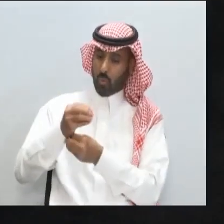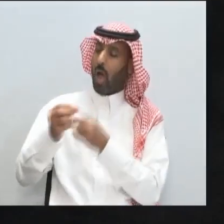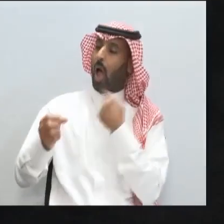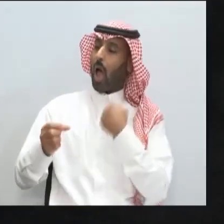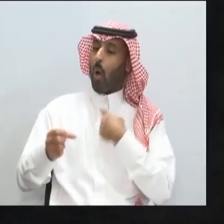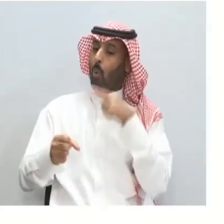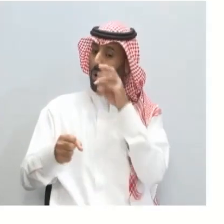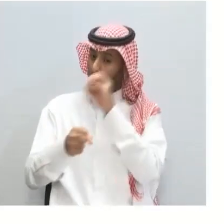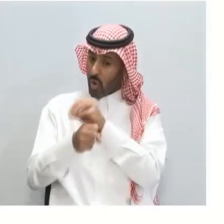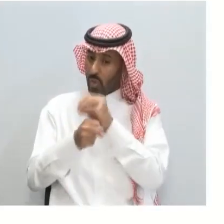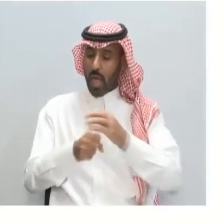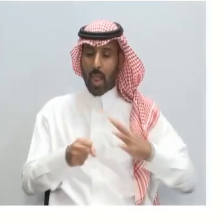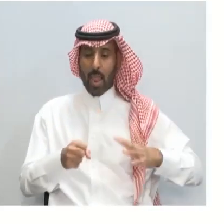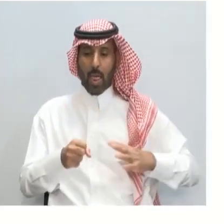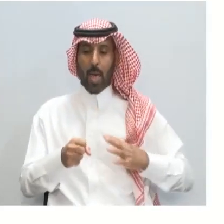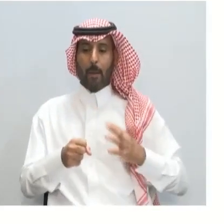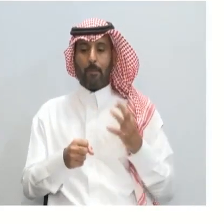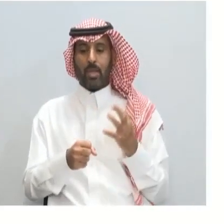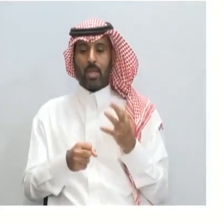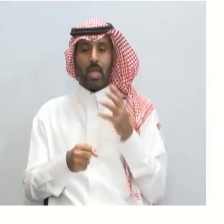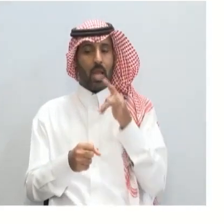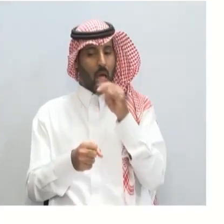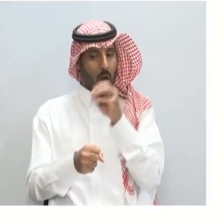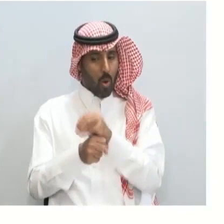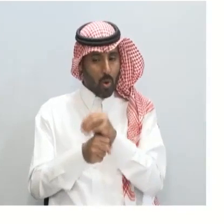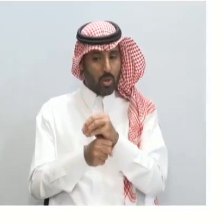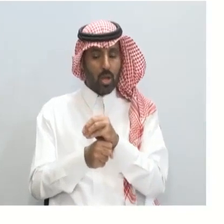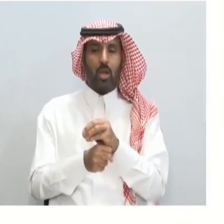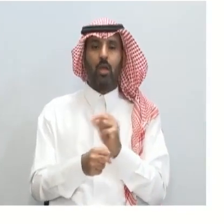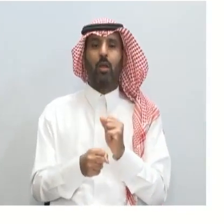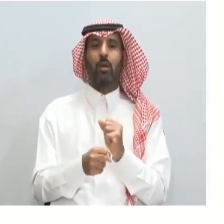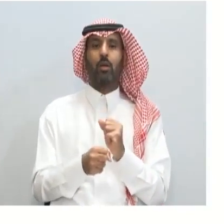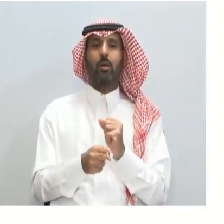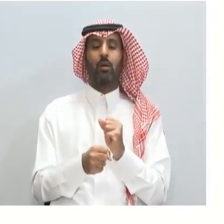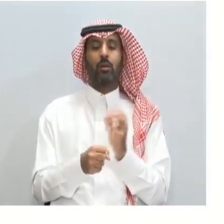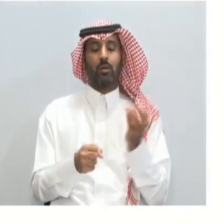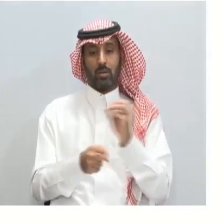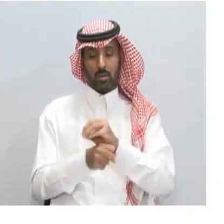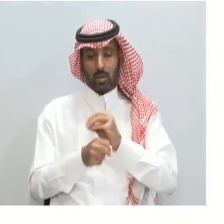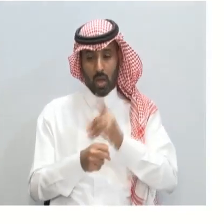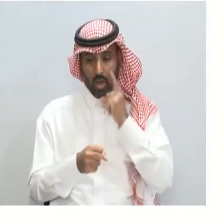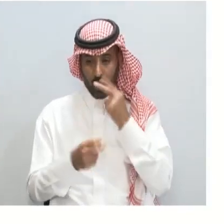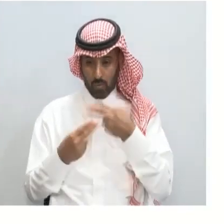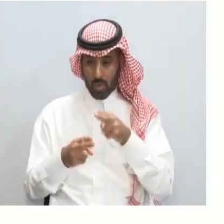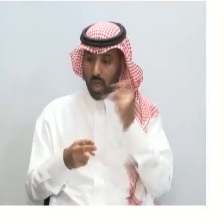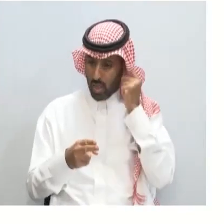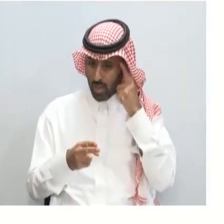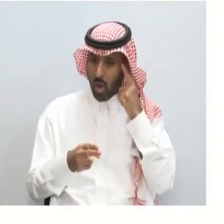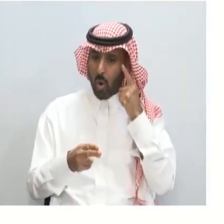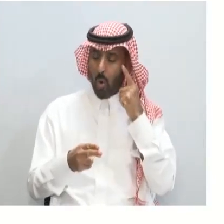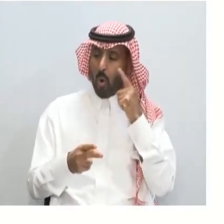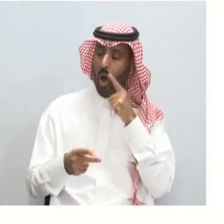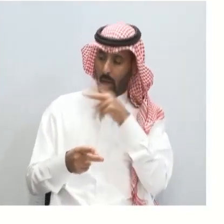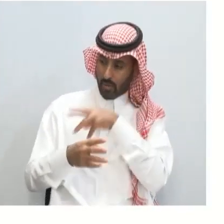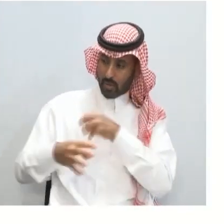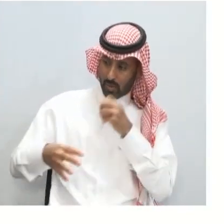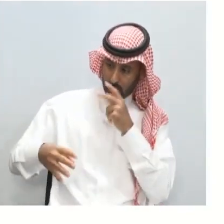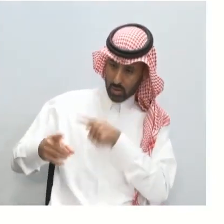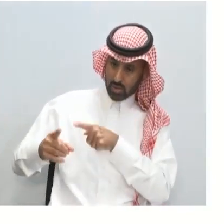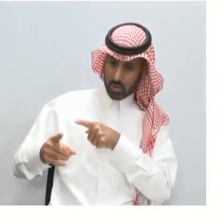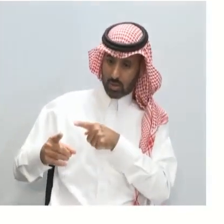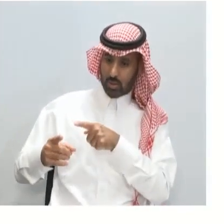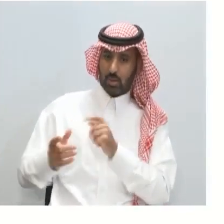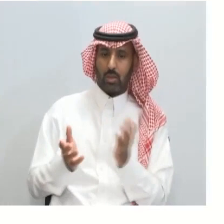I would have told the manager. See here, but if I were you, I would let the manager know. So this is